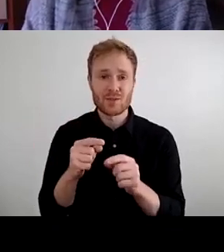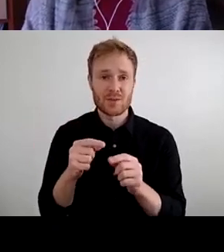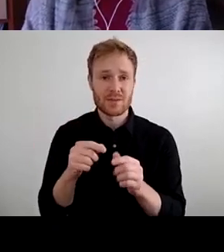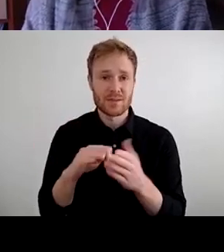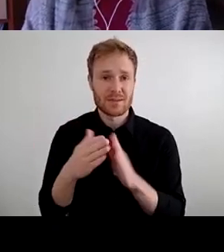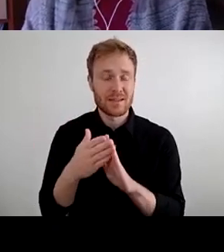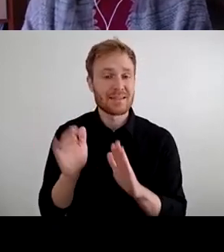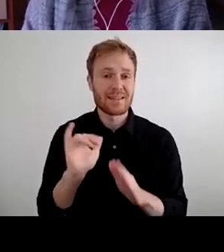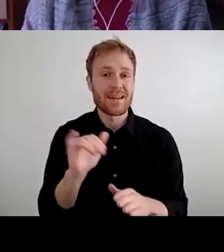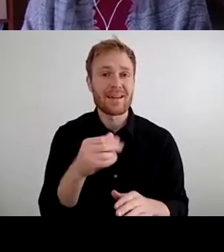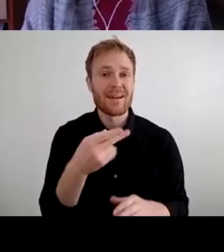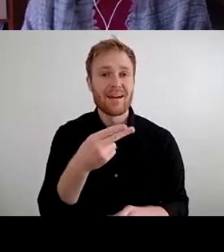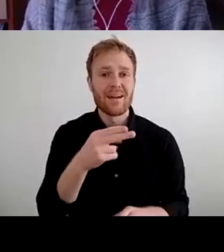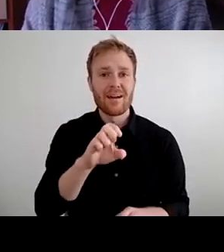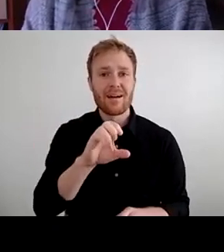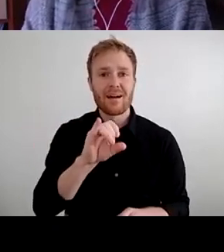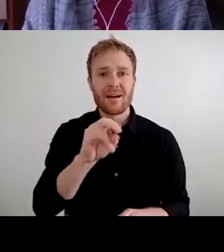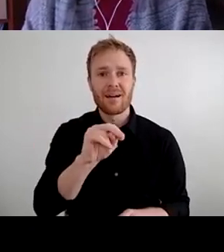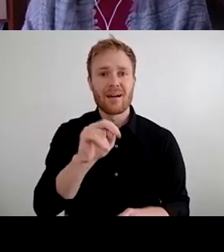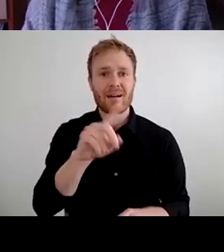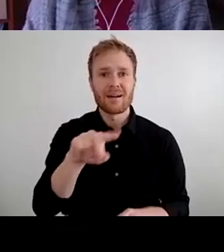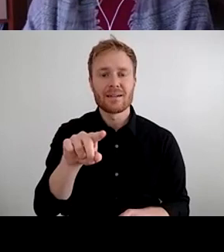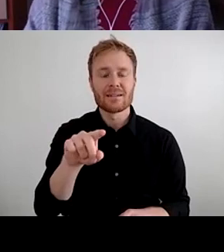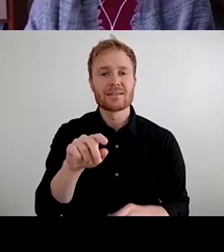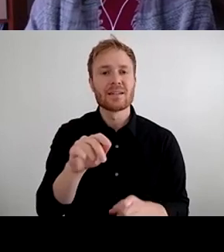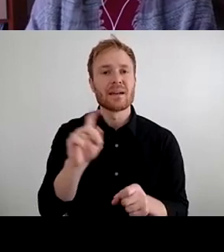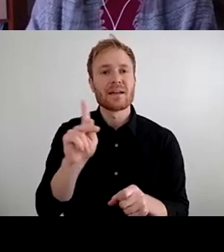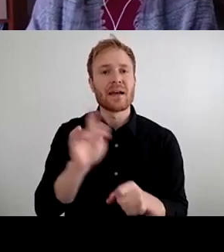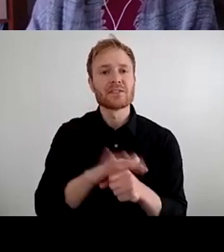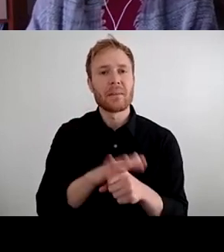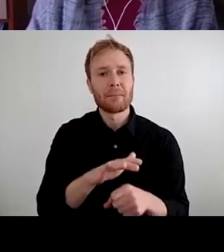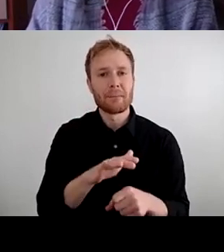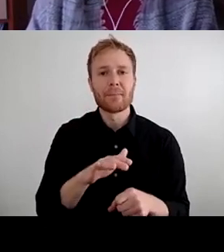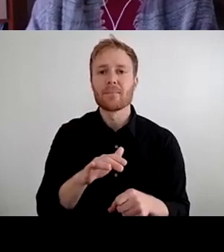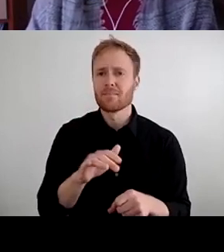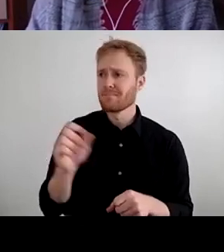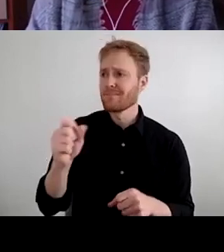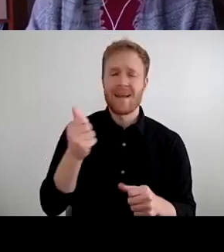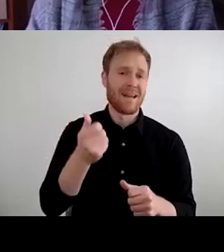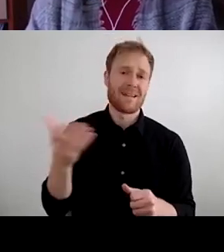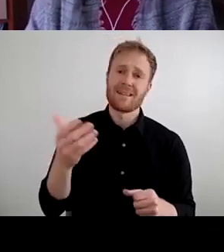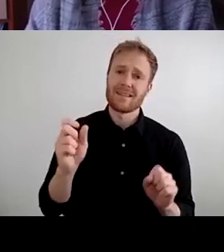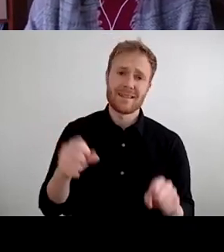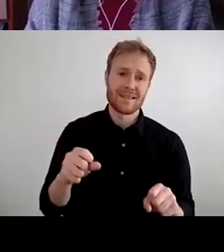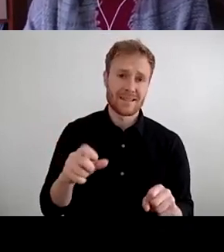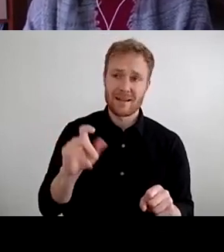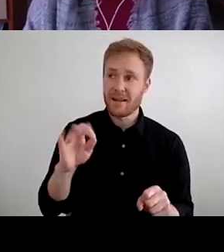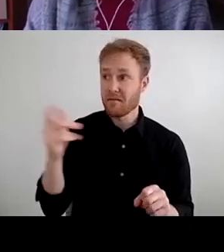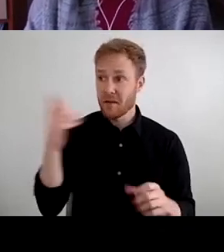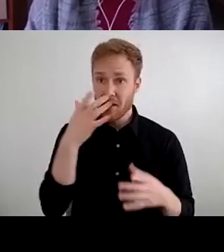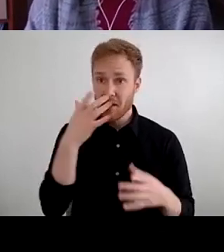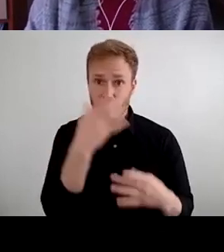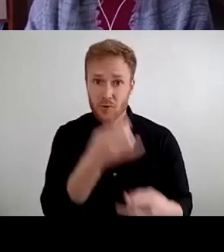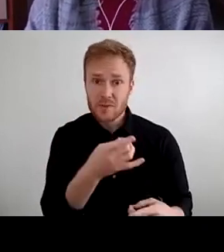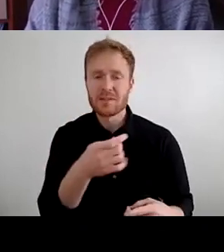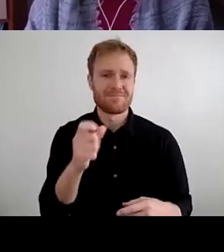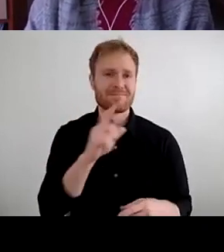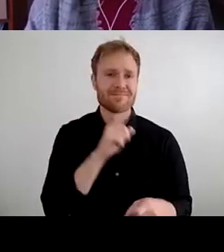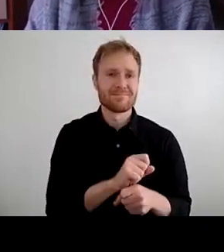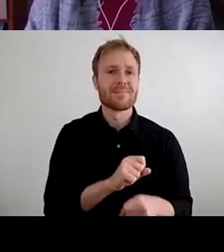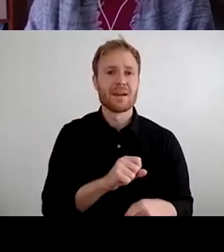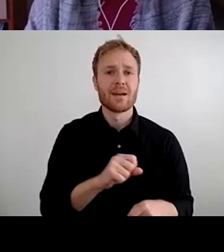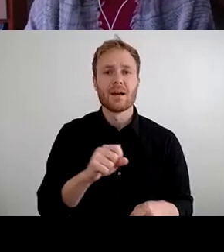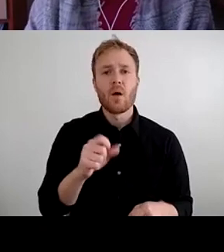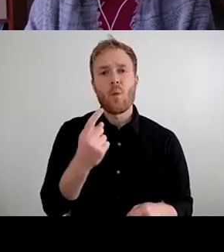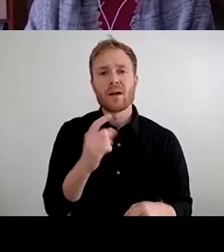So if that is something that is of great interest, then yes, definitely. You know, one company that actually is